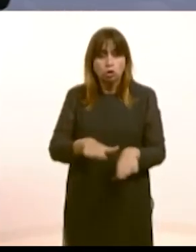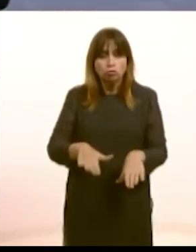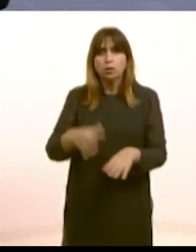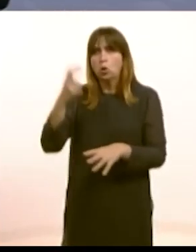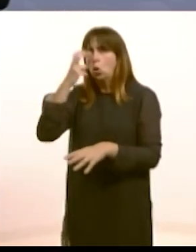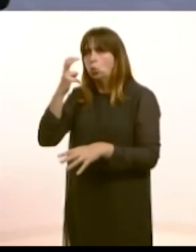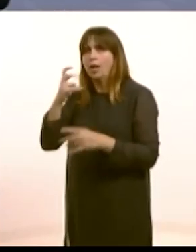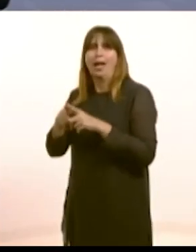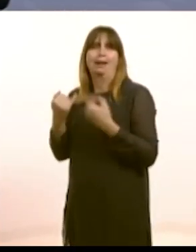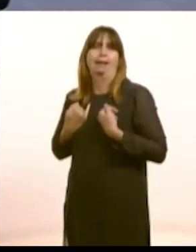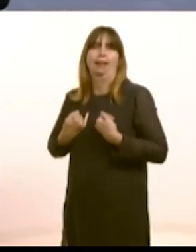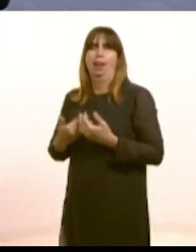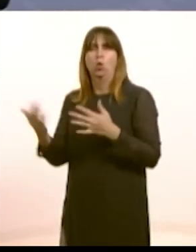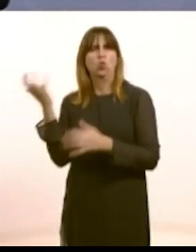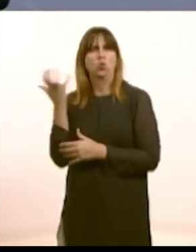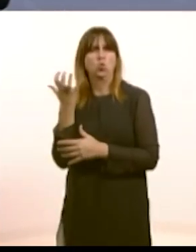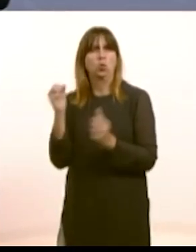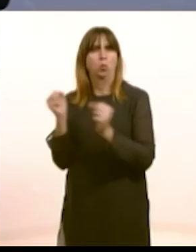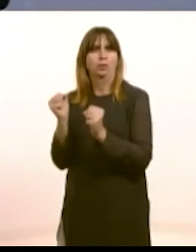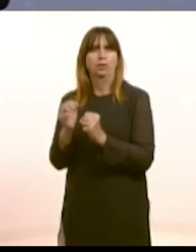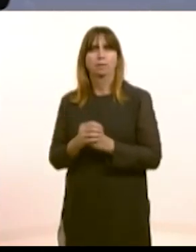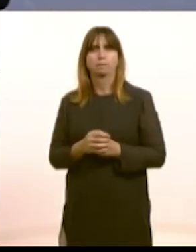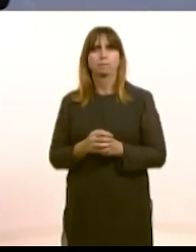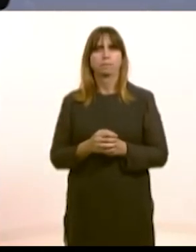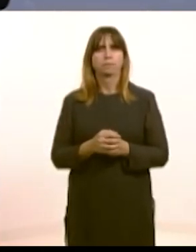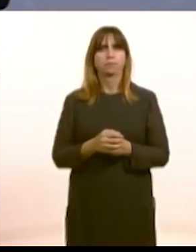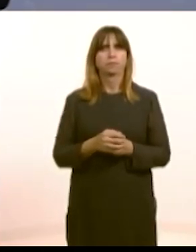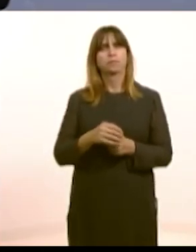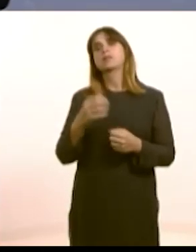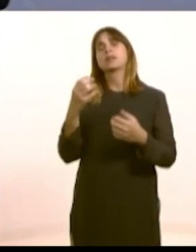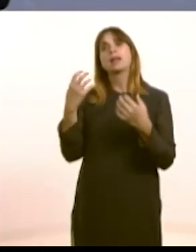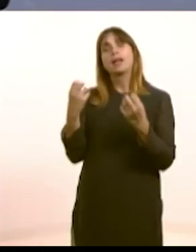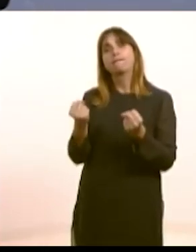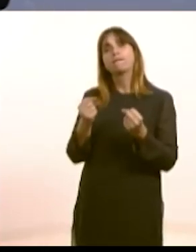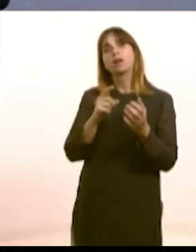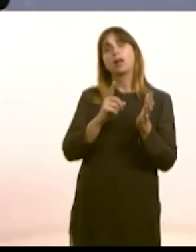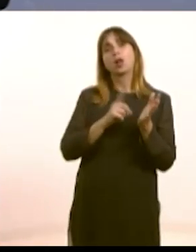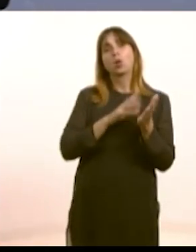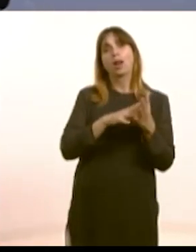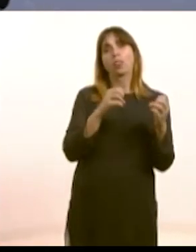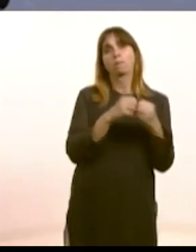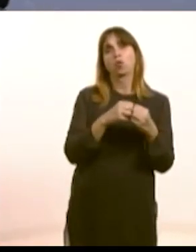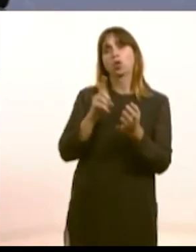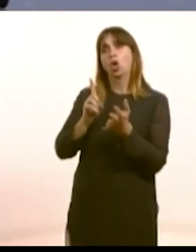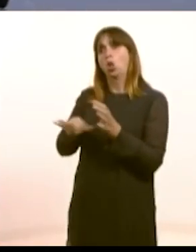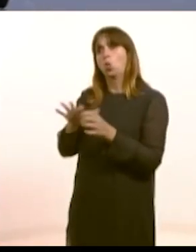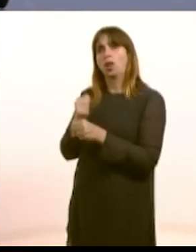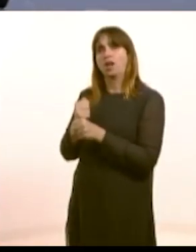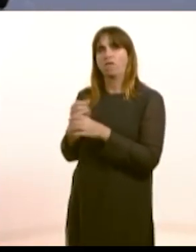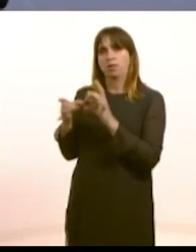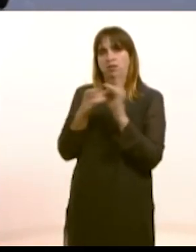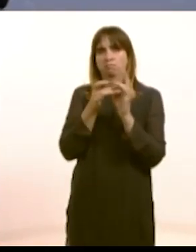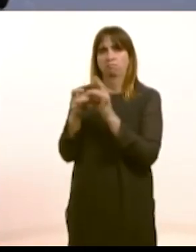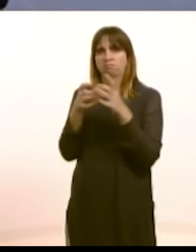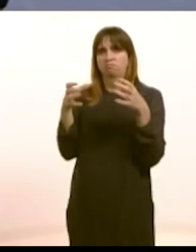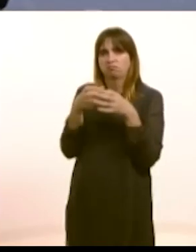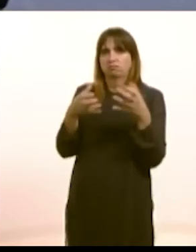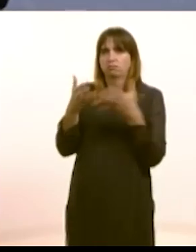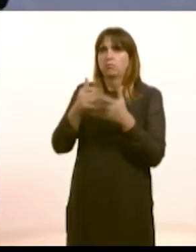Pembrokeshire, the community resource teams, which are a joint collaboration between the health board and local government, have been